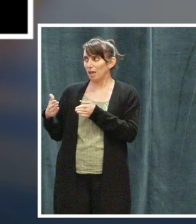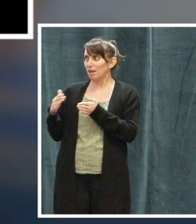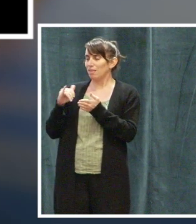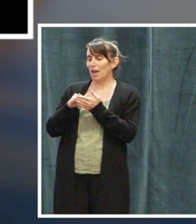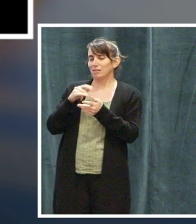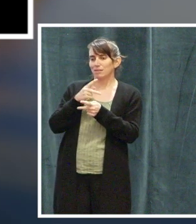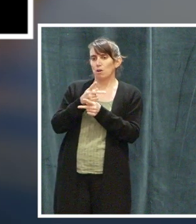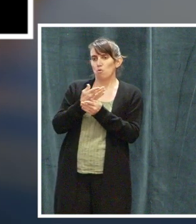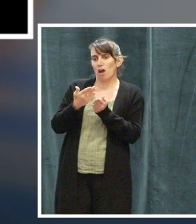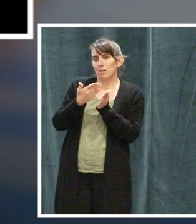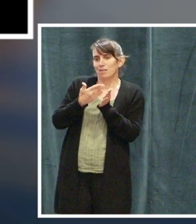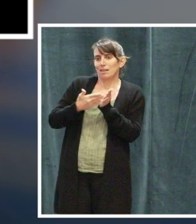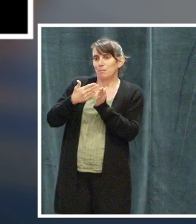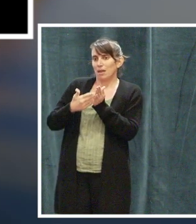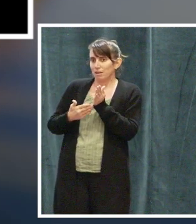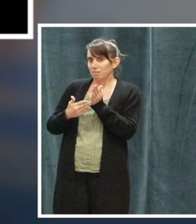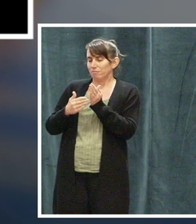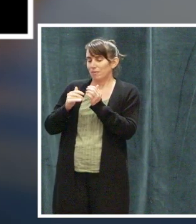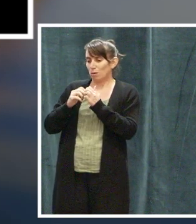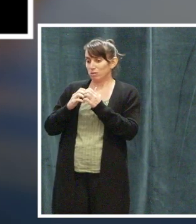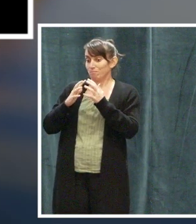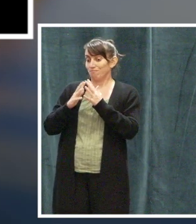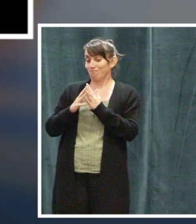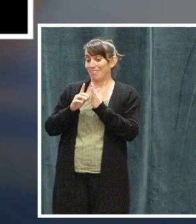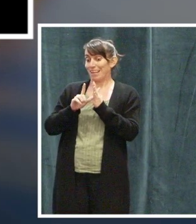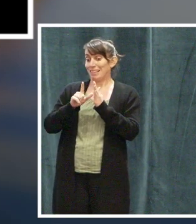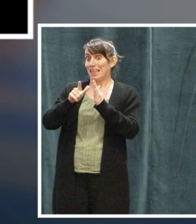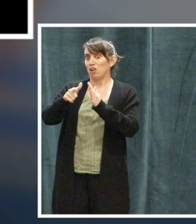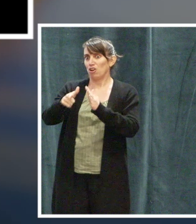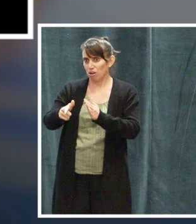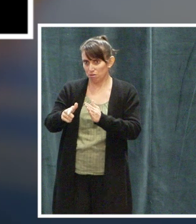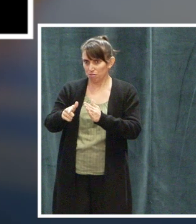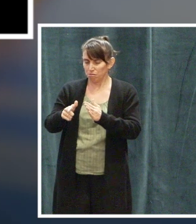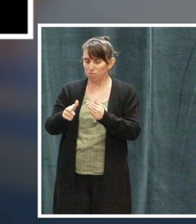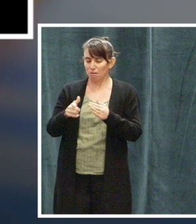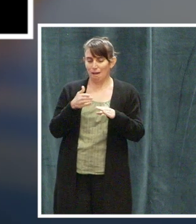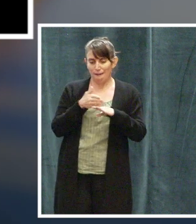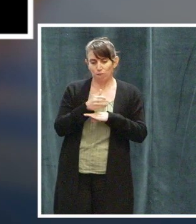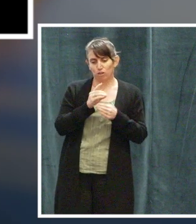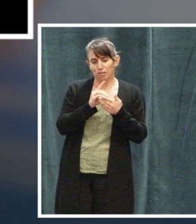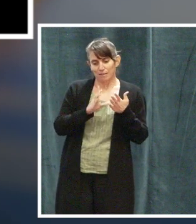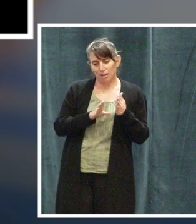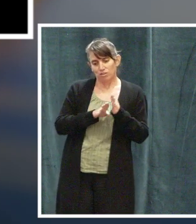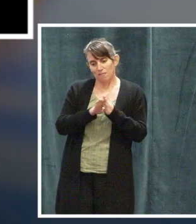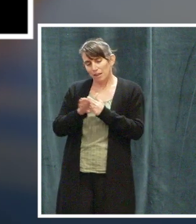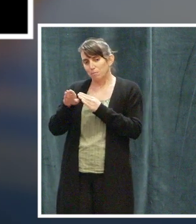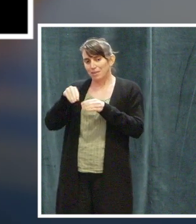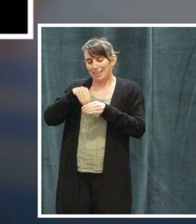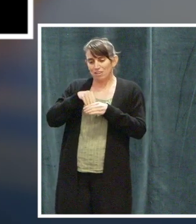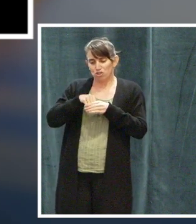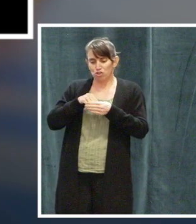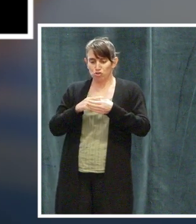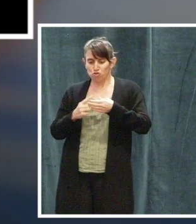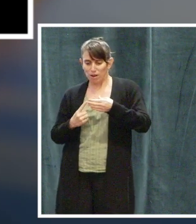that came into being farther into the project as design was developed and as interior drainage modeling